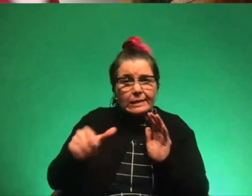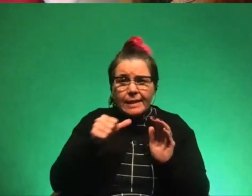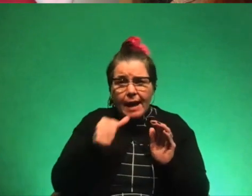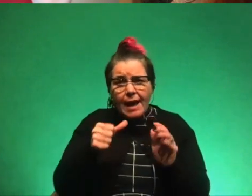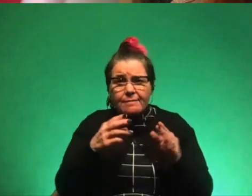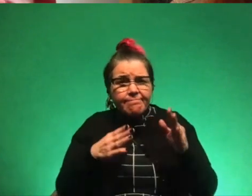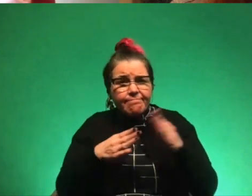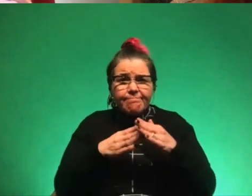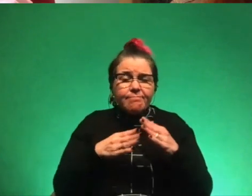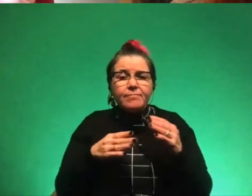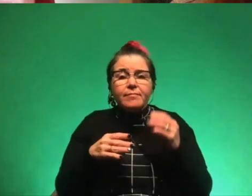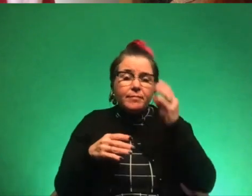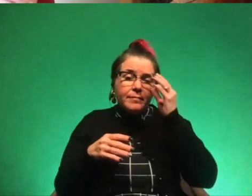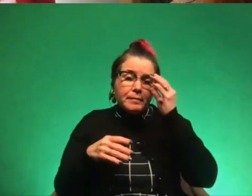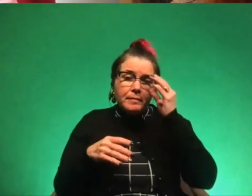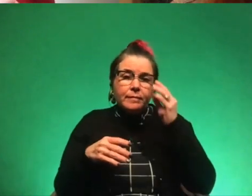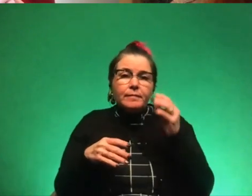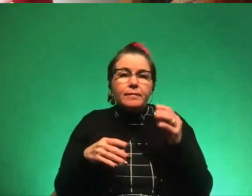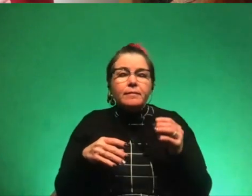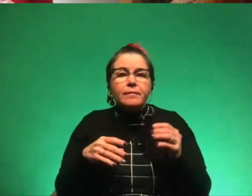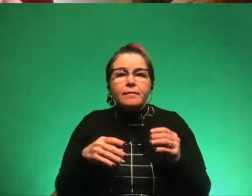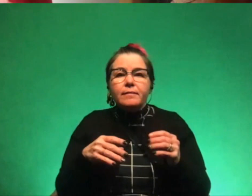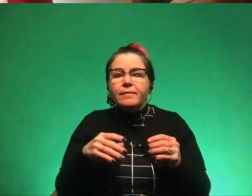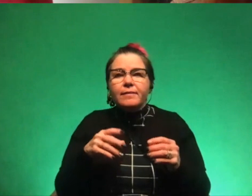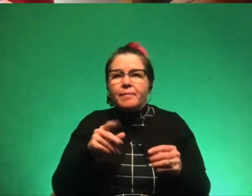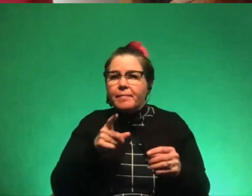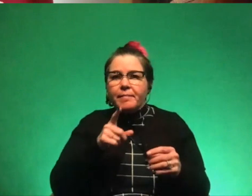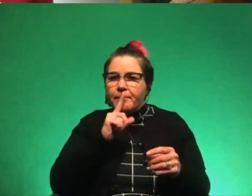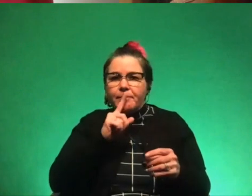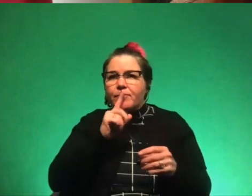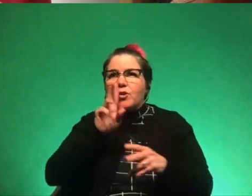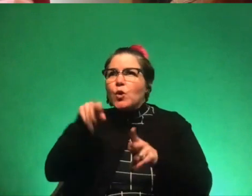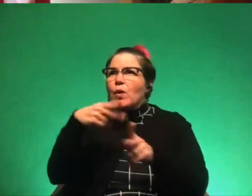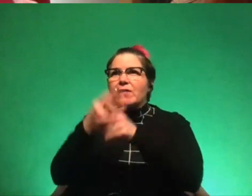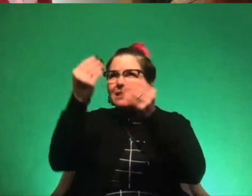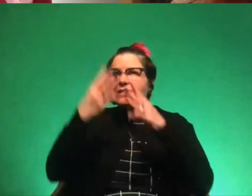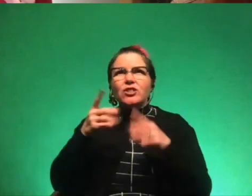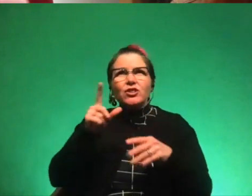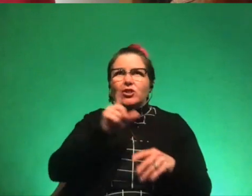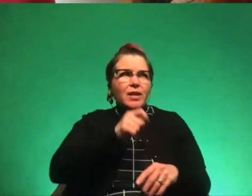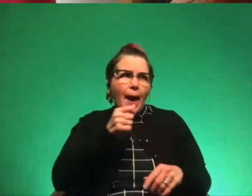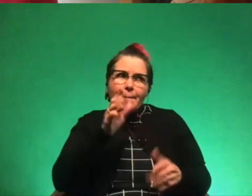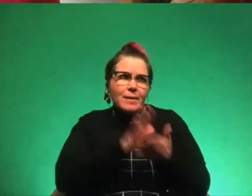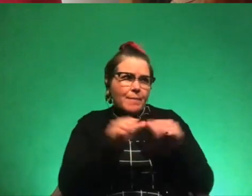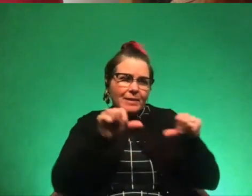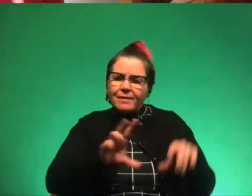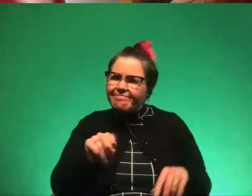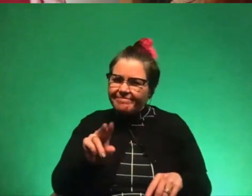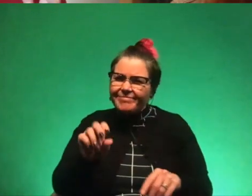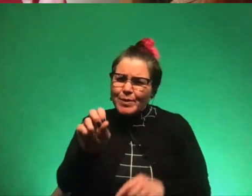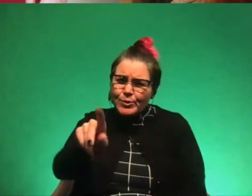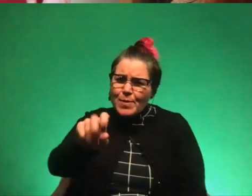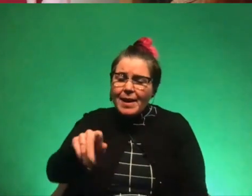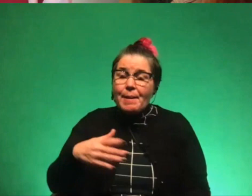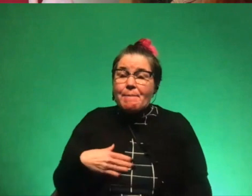getting like, you know, outstanding marks, it's not the universe telling you that you shouldn't be a scientist. It's okay. You know, my